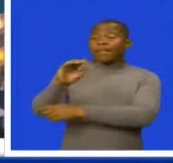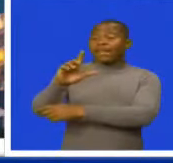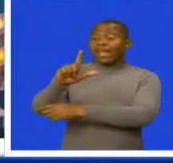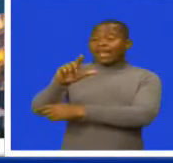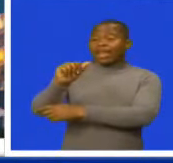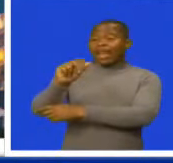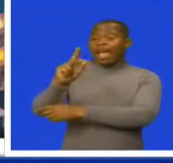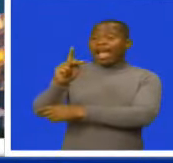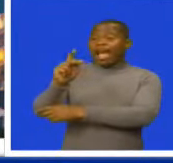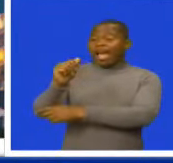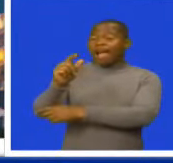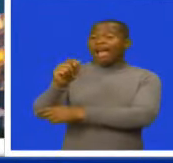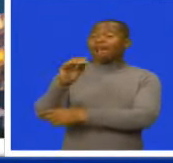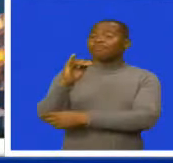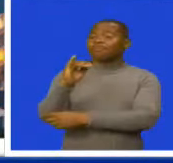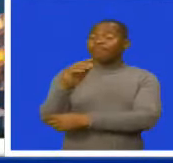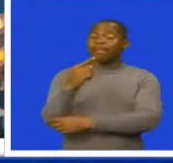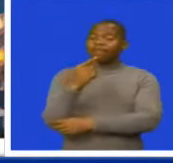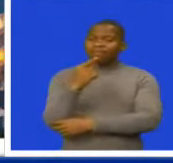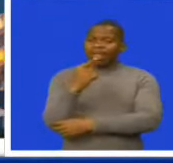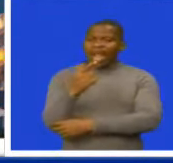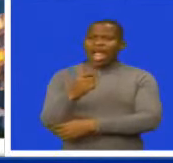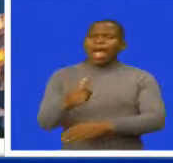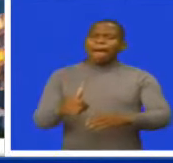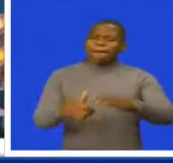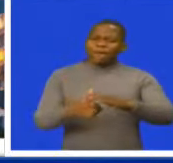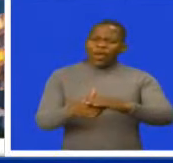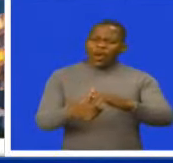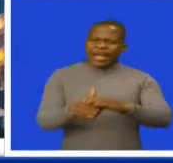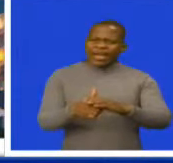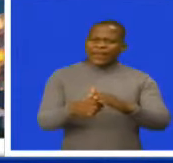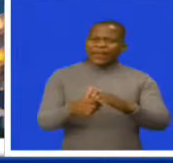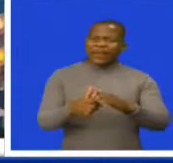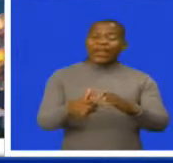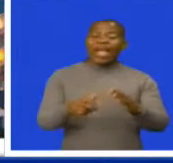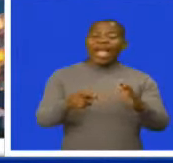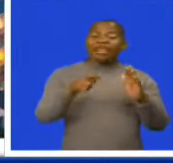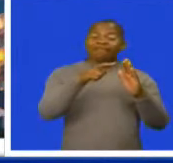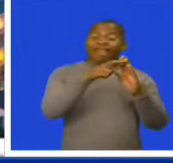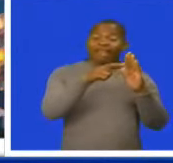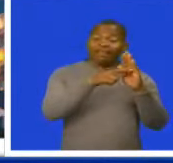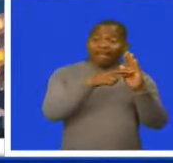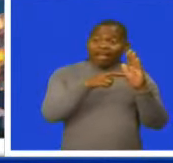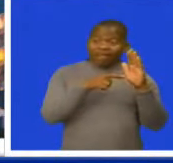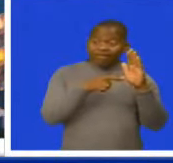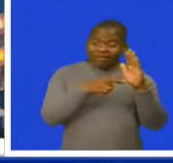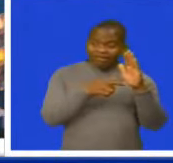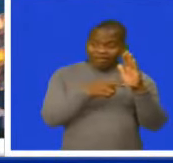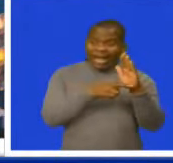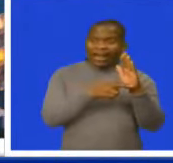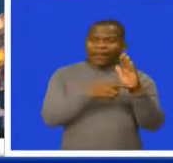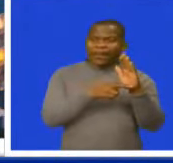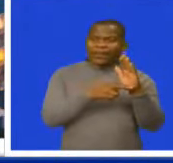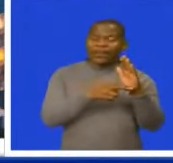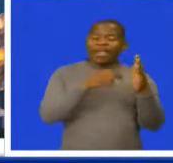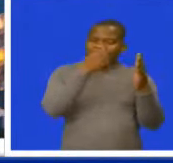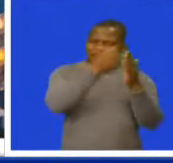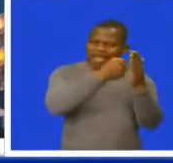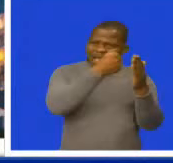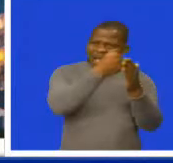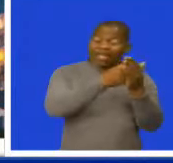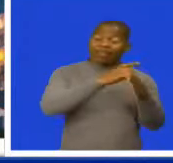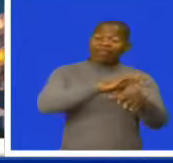imigomo lebekiwe yekuvikela tivakashi kuteke tiphephe kulo mkhuhlane i-COVID-19. Induna ke ikusho